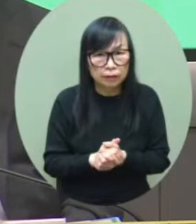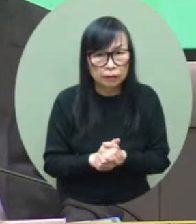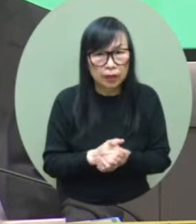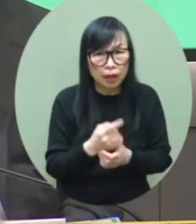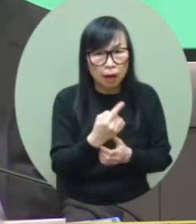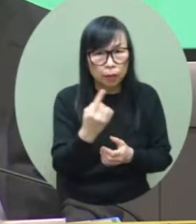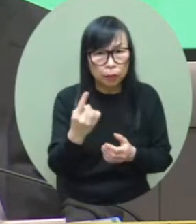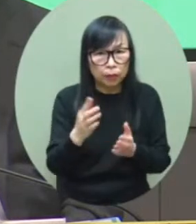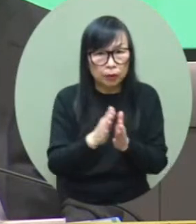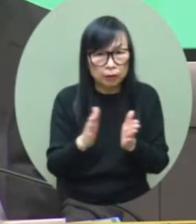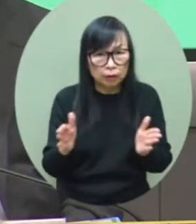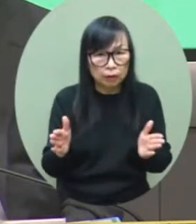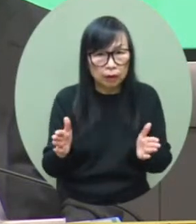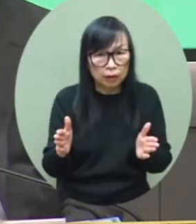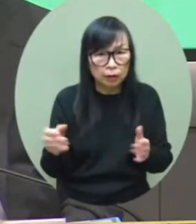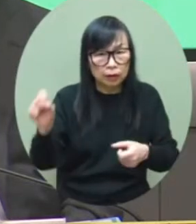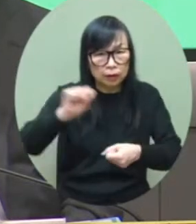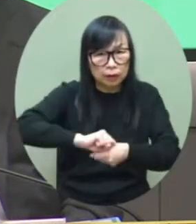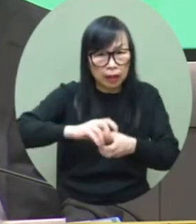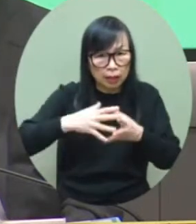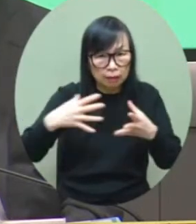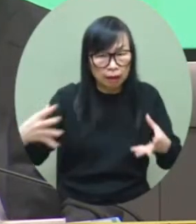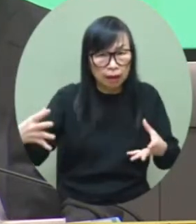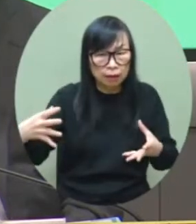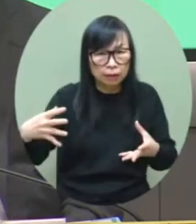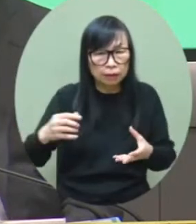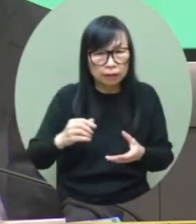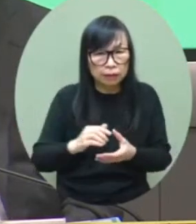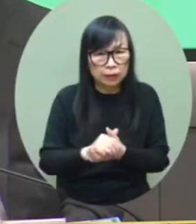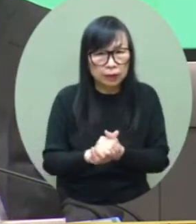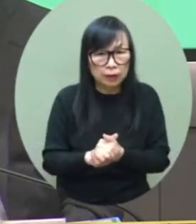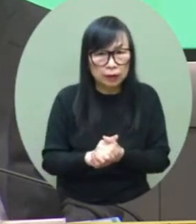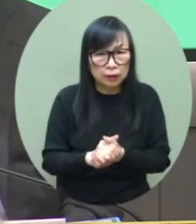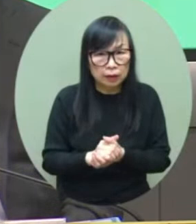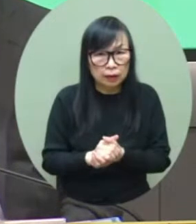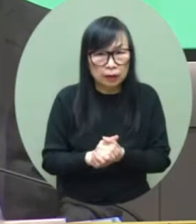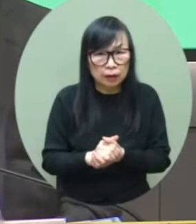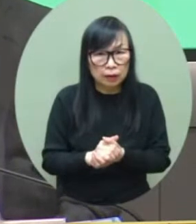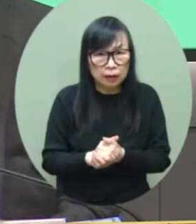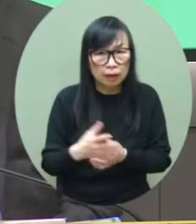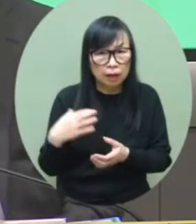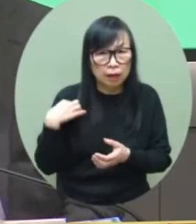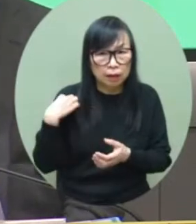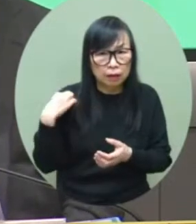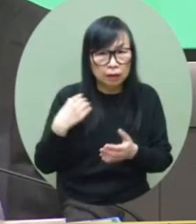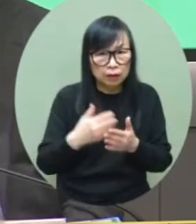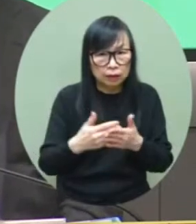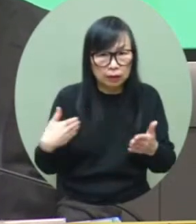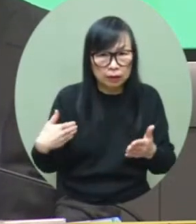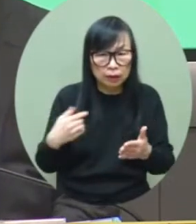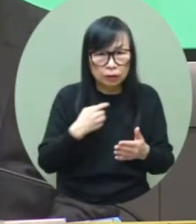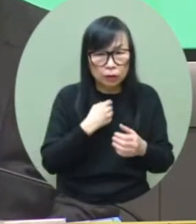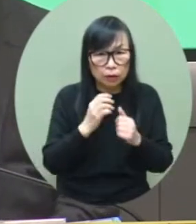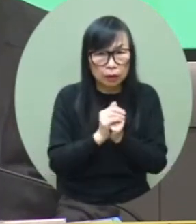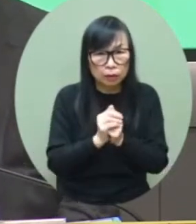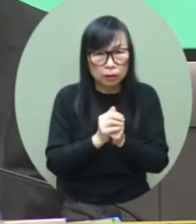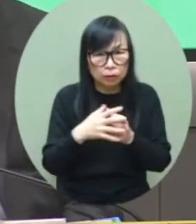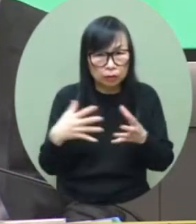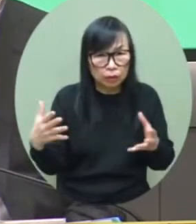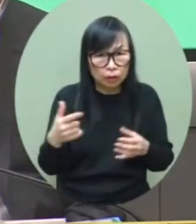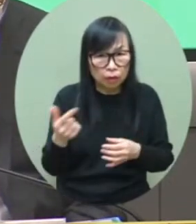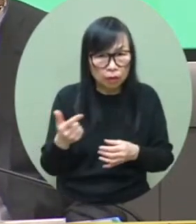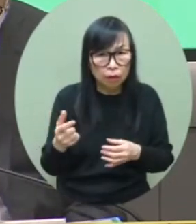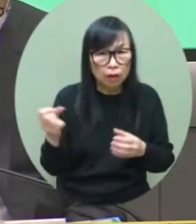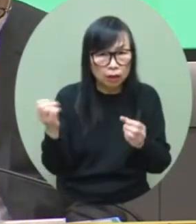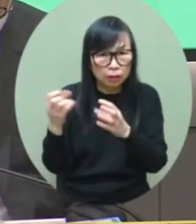eventually we were able to resume RL service. So where we could increase the quota, we tried to do so. Before the Chinese New Year, we